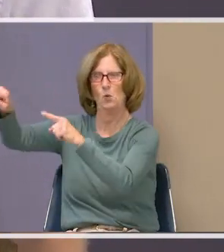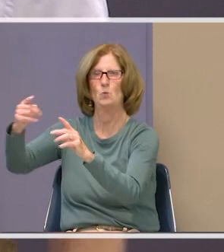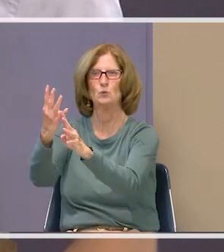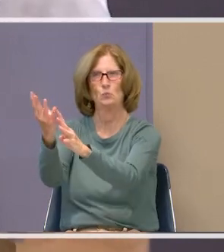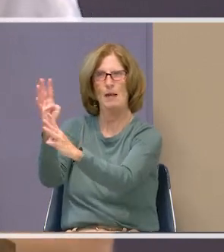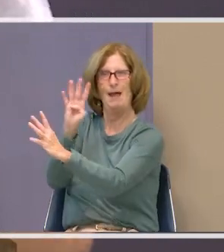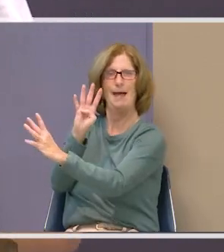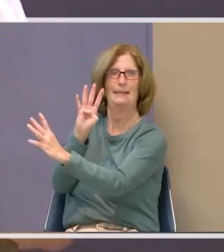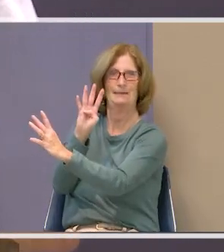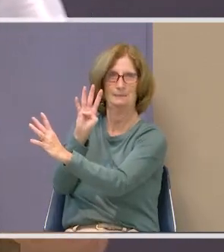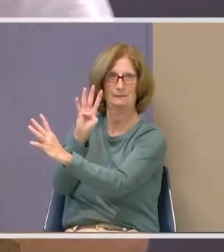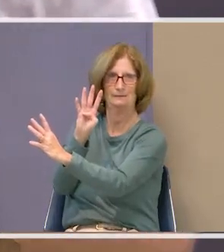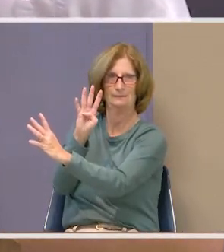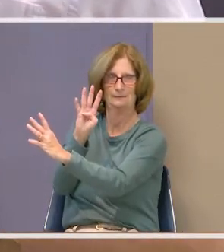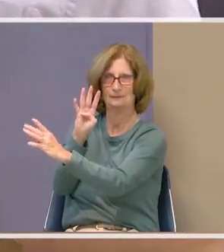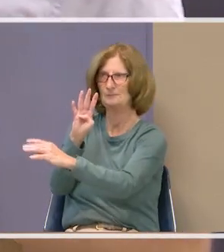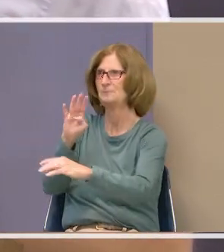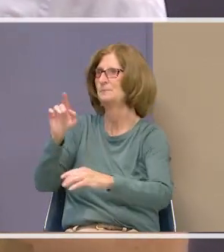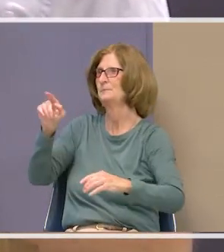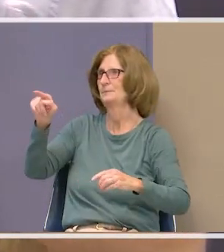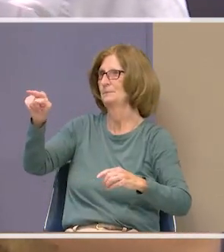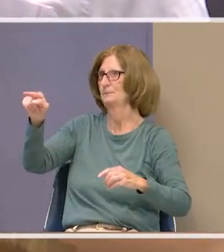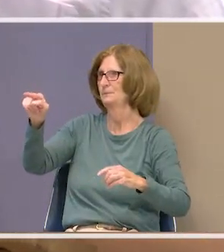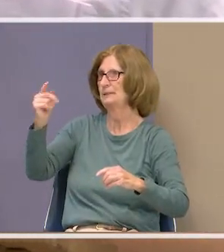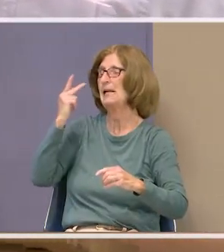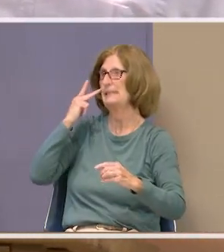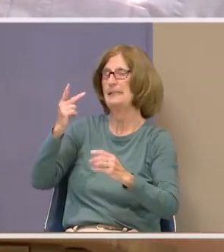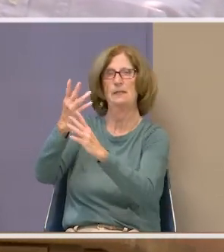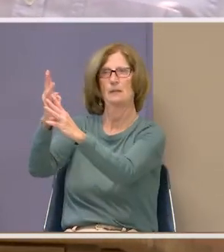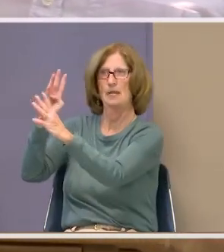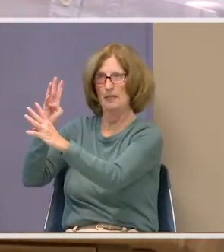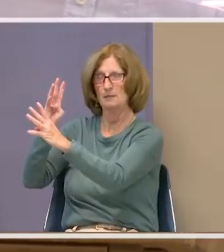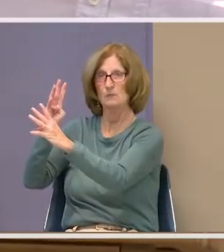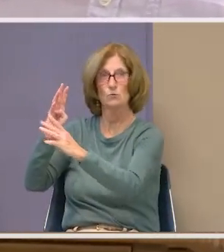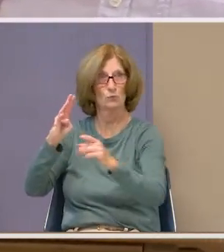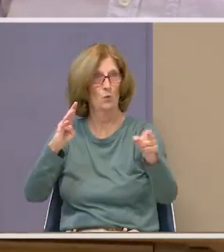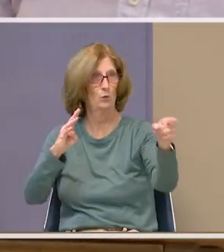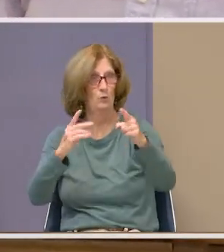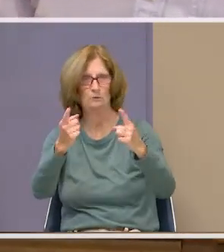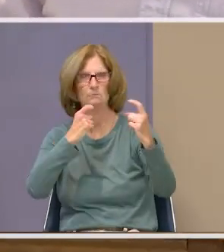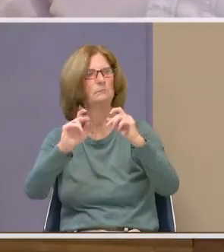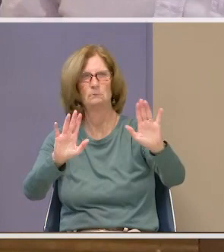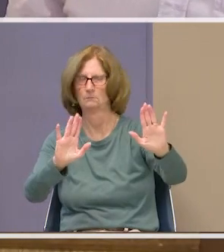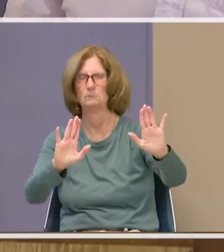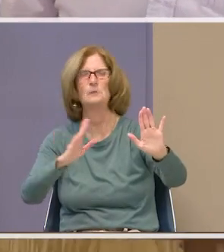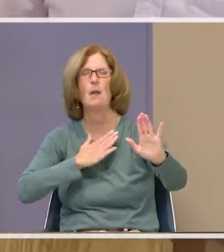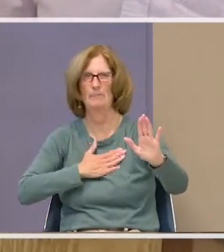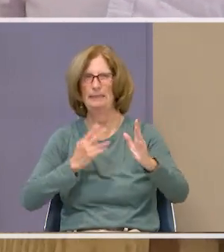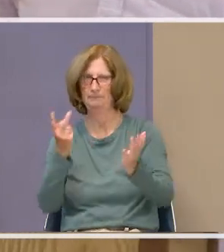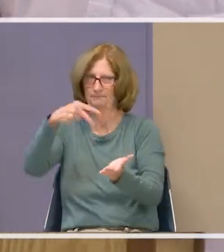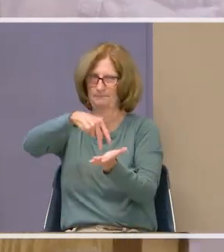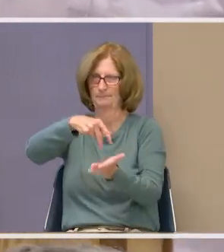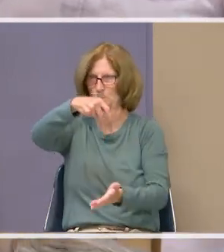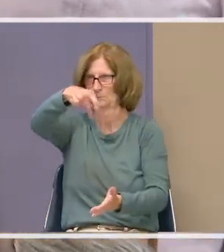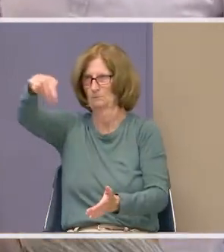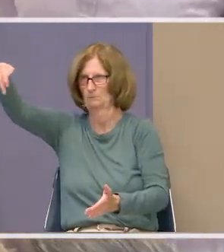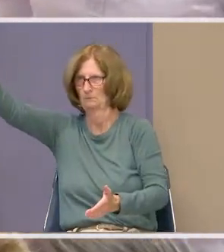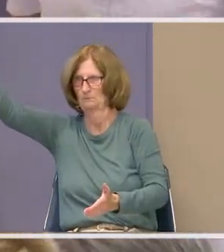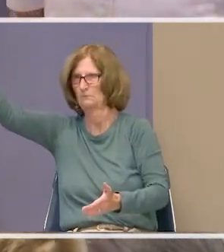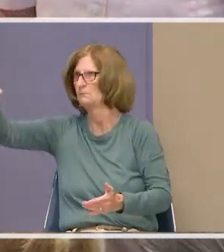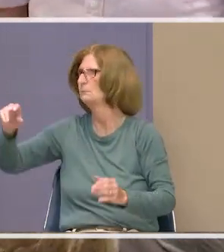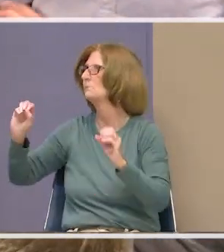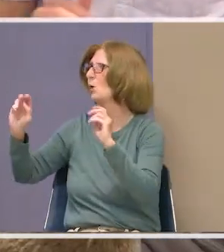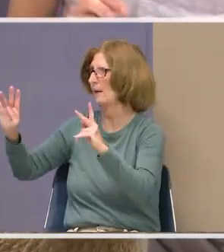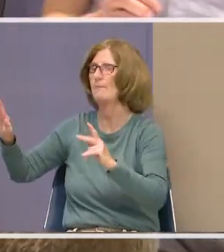end. I'm seeing the line stop building, so maybe once everybody asks their questions there, we can take questions from the audience. Yeah, I'll try to